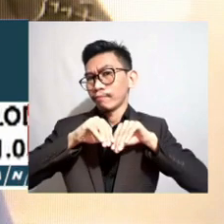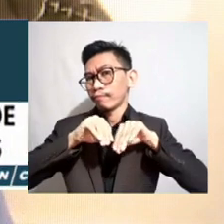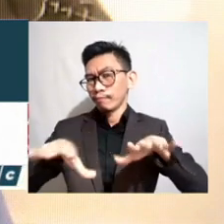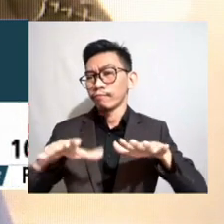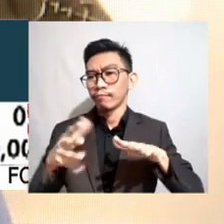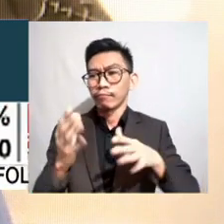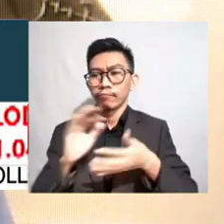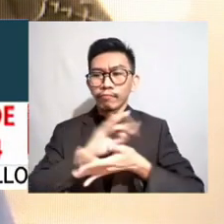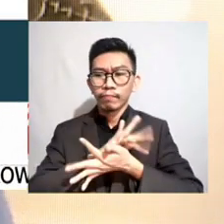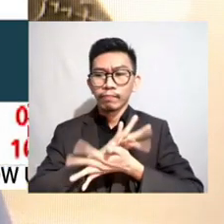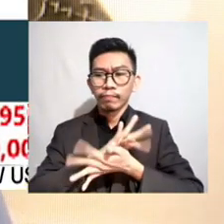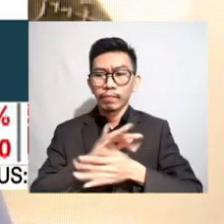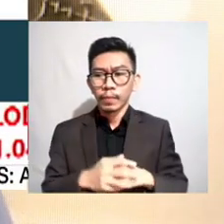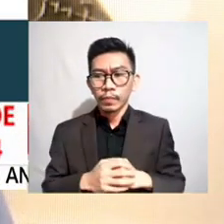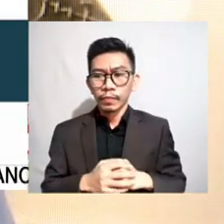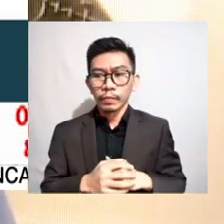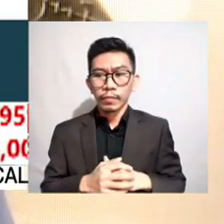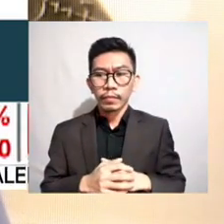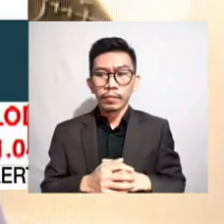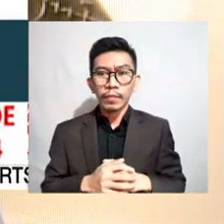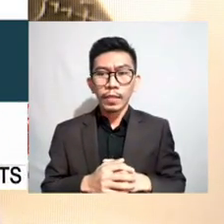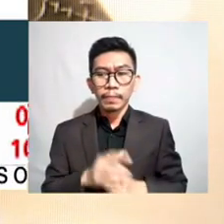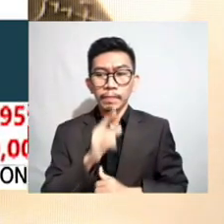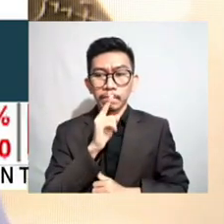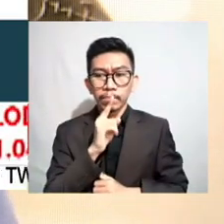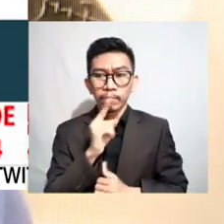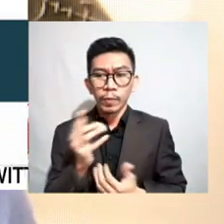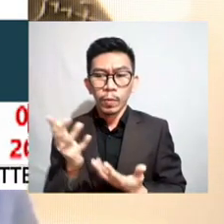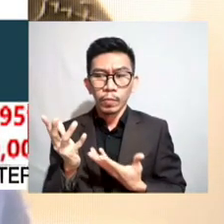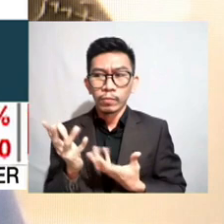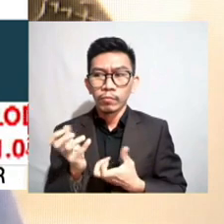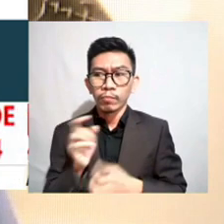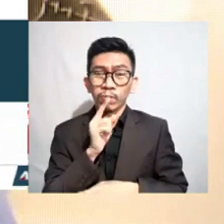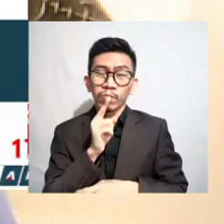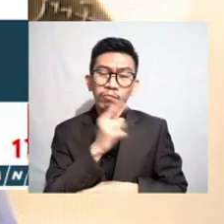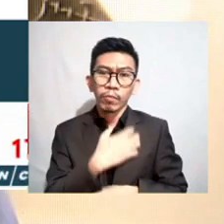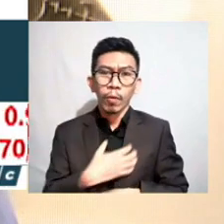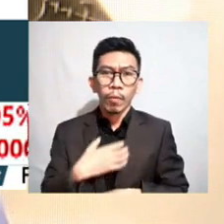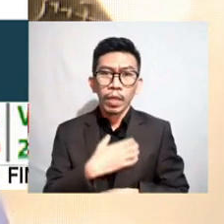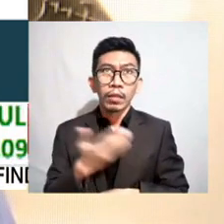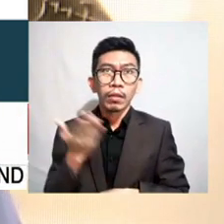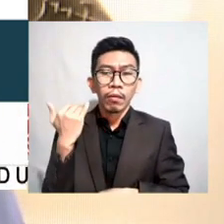They should have done that from day one, especially when we were already complaining around June that